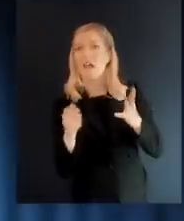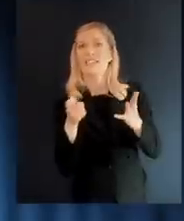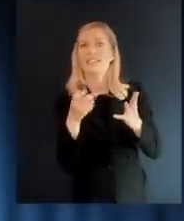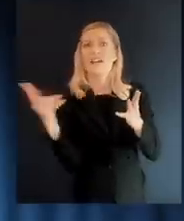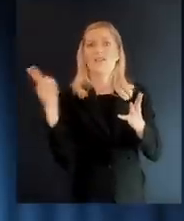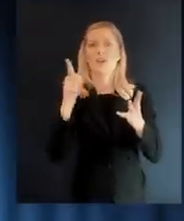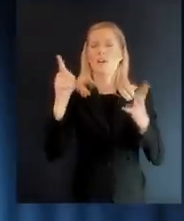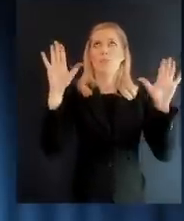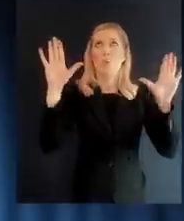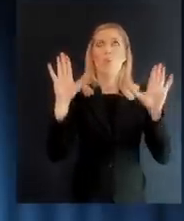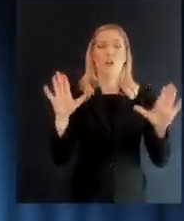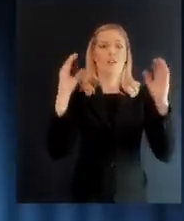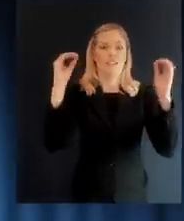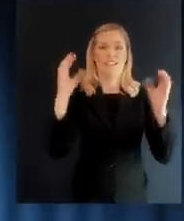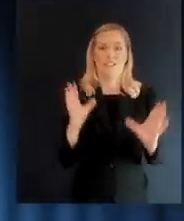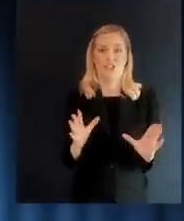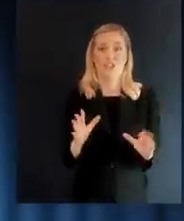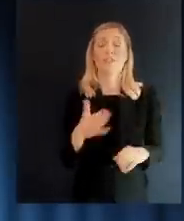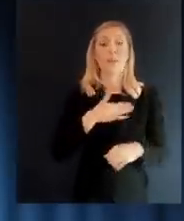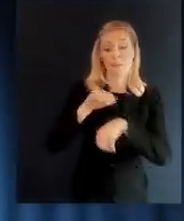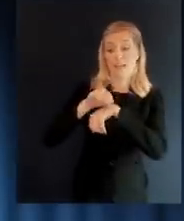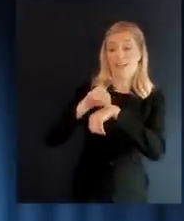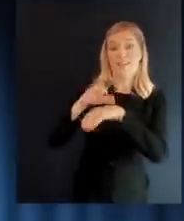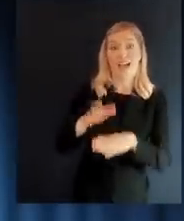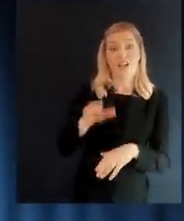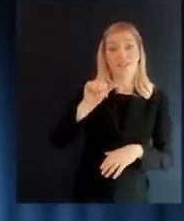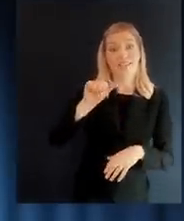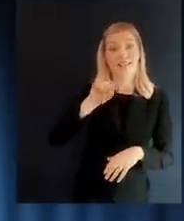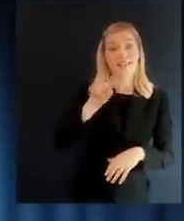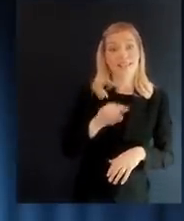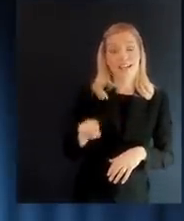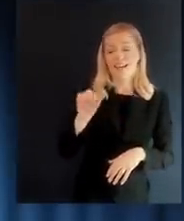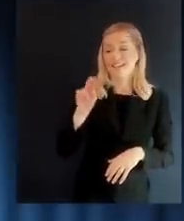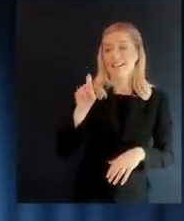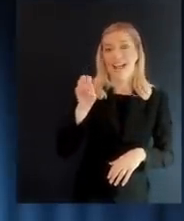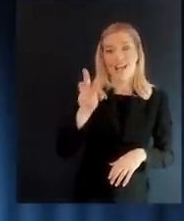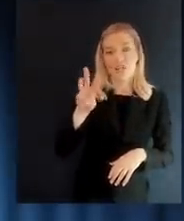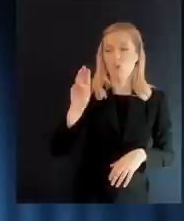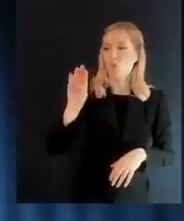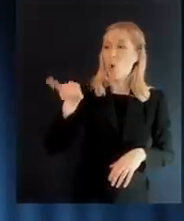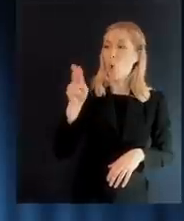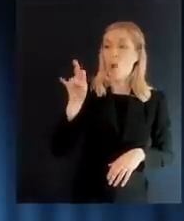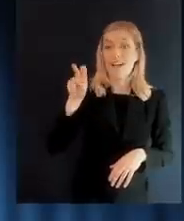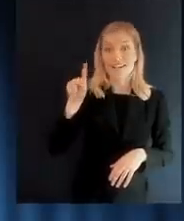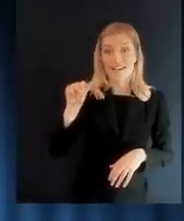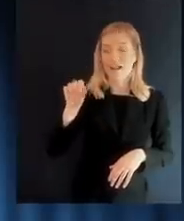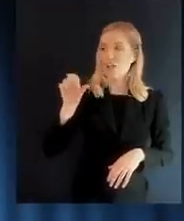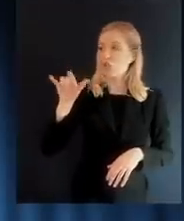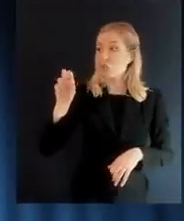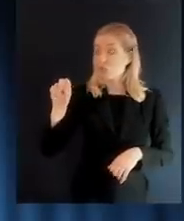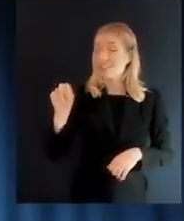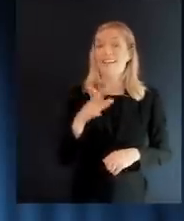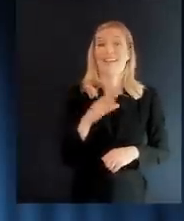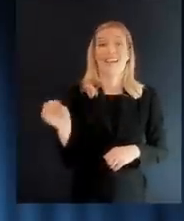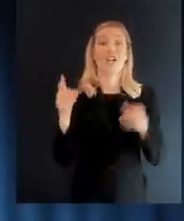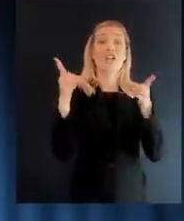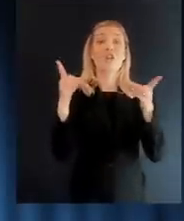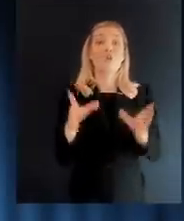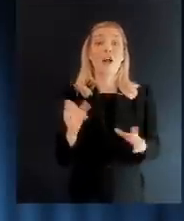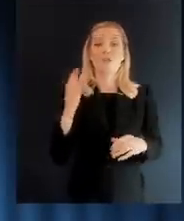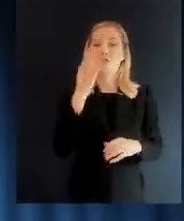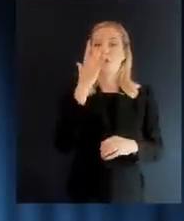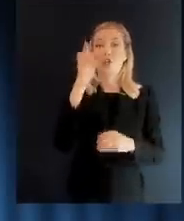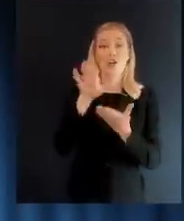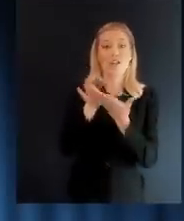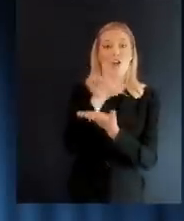institution. And to my advisors, Laz, Andrew, Juanita, and Susan. I would also like to thank Kevin Myers for being the director of the Early College